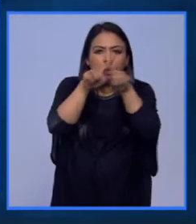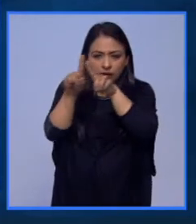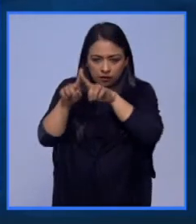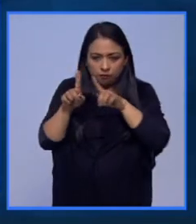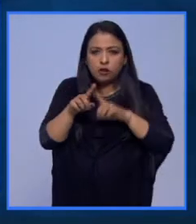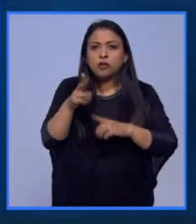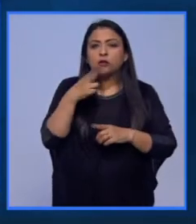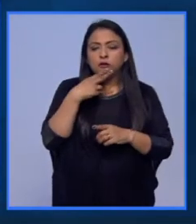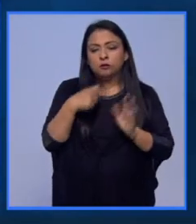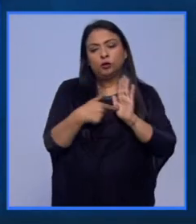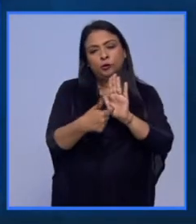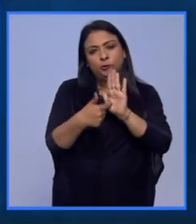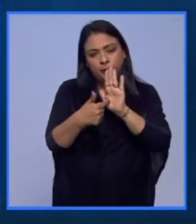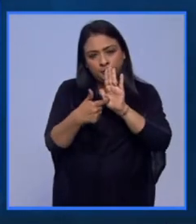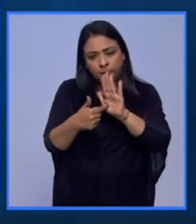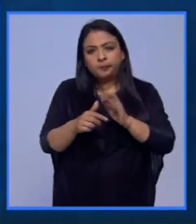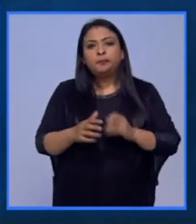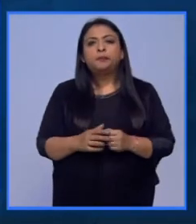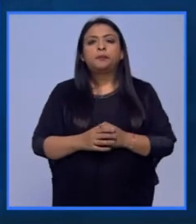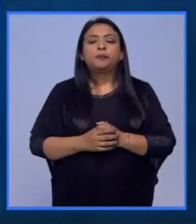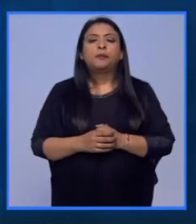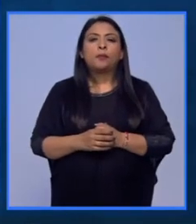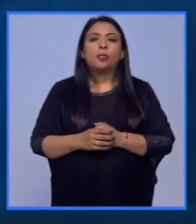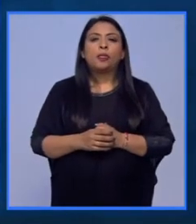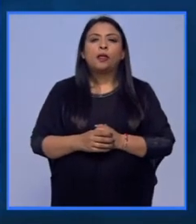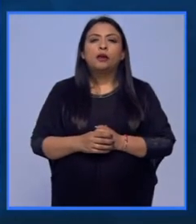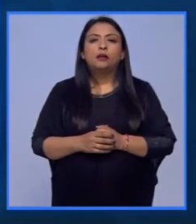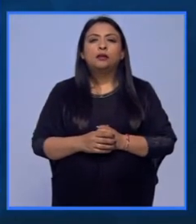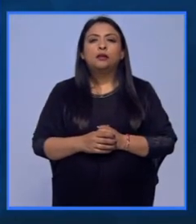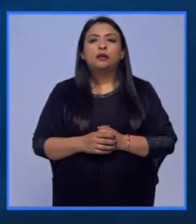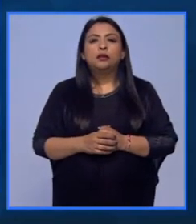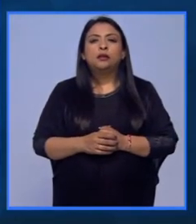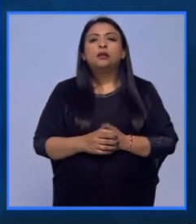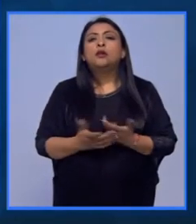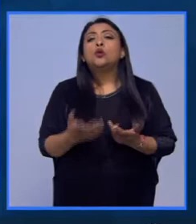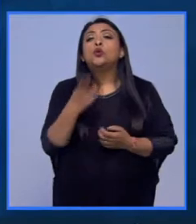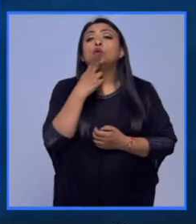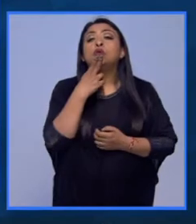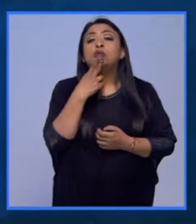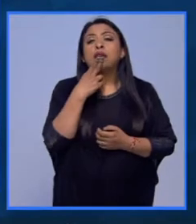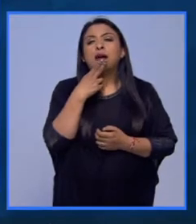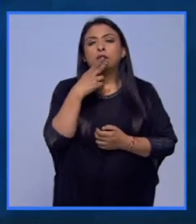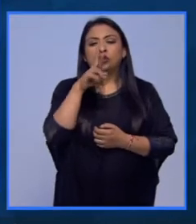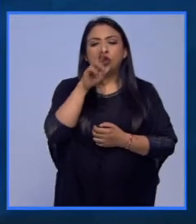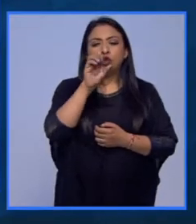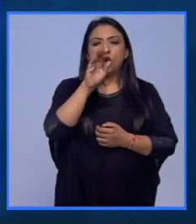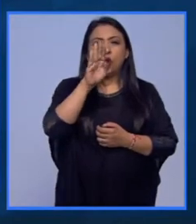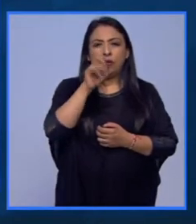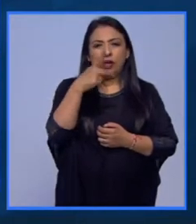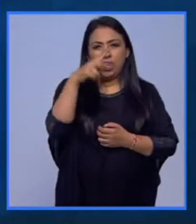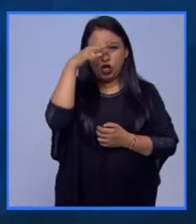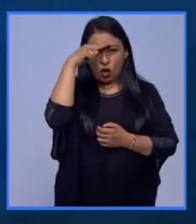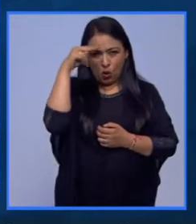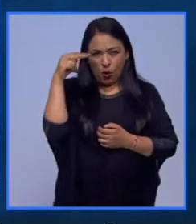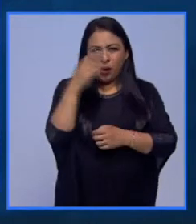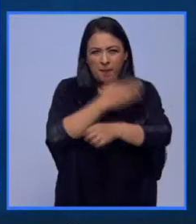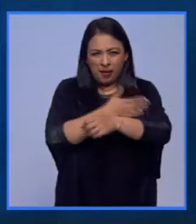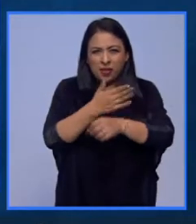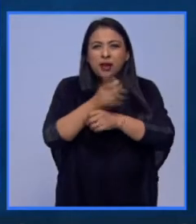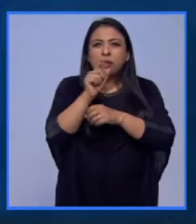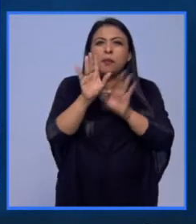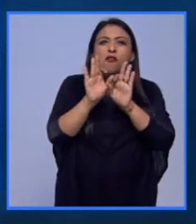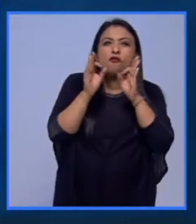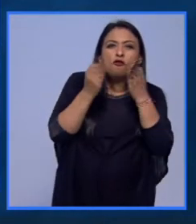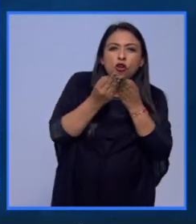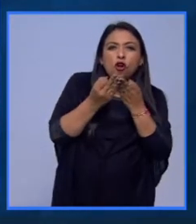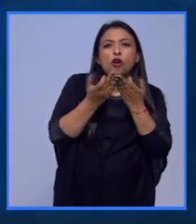nature physically as materials, it's using the local oak, but also in kind of forms and flows